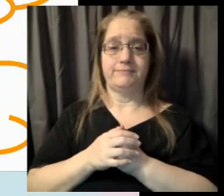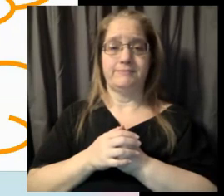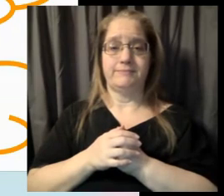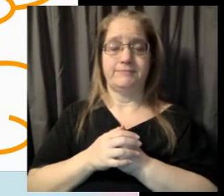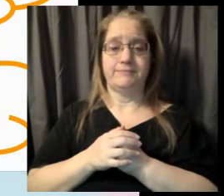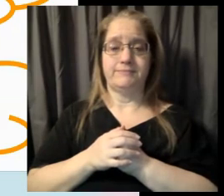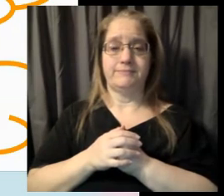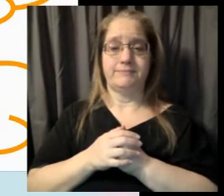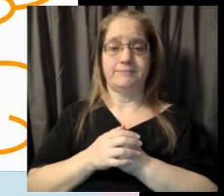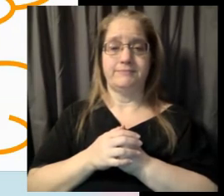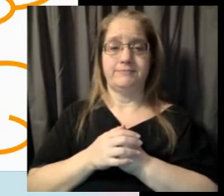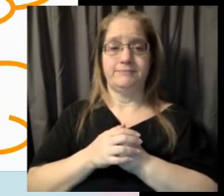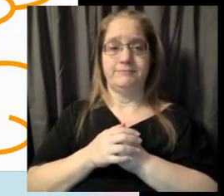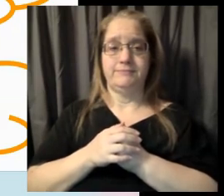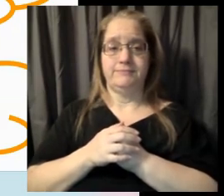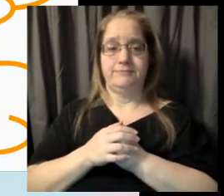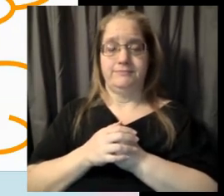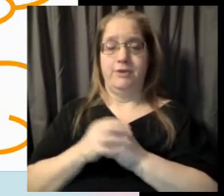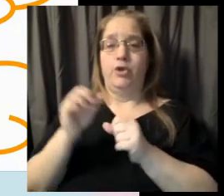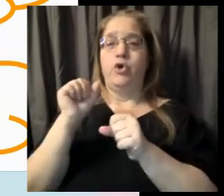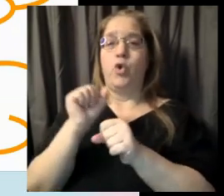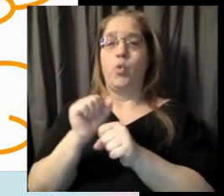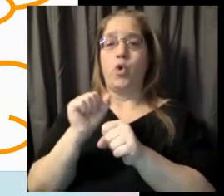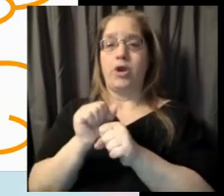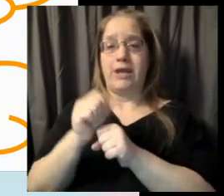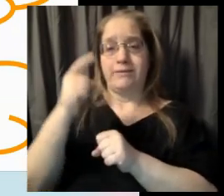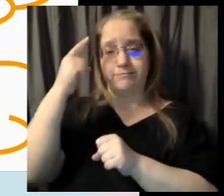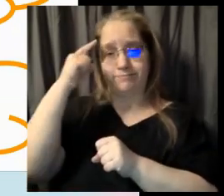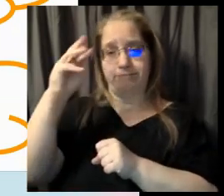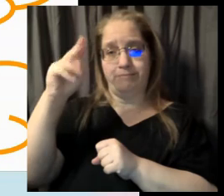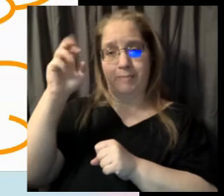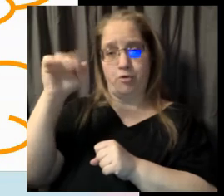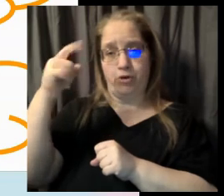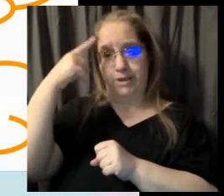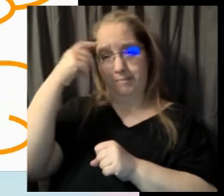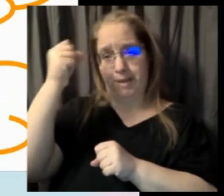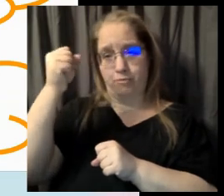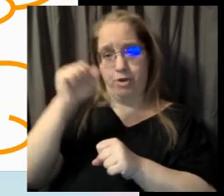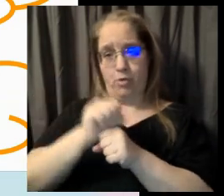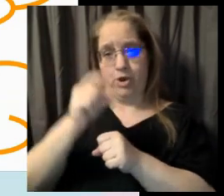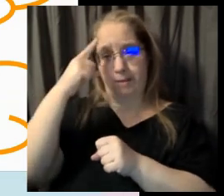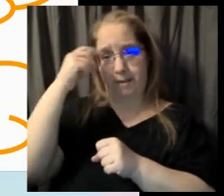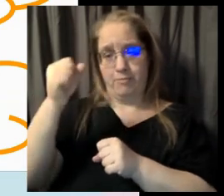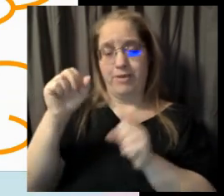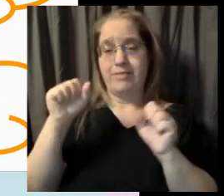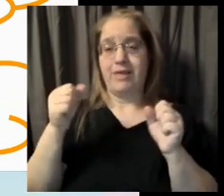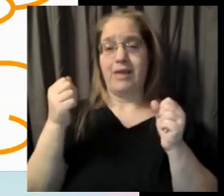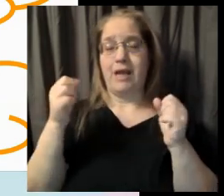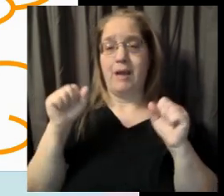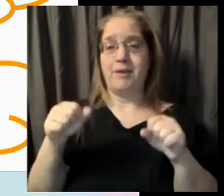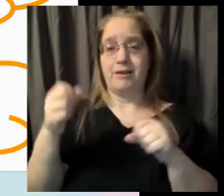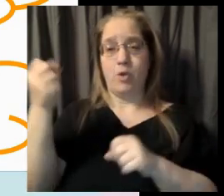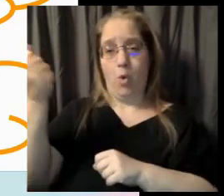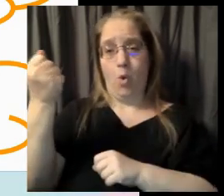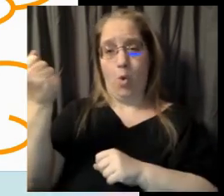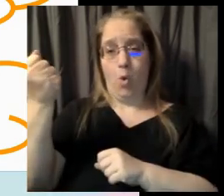So let's talk a little about working memory. So working memory is the ability to hold information in